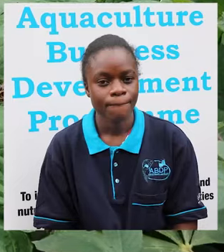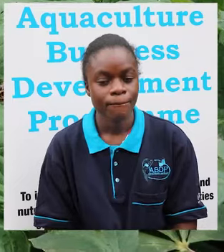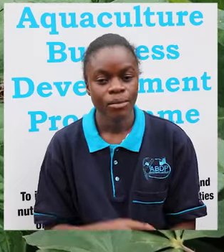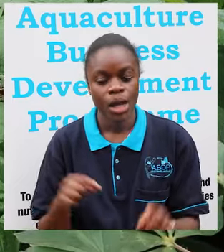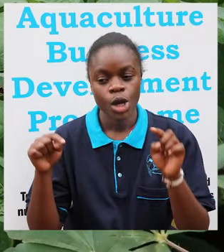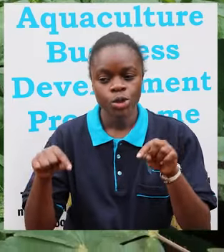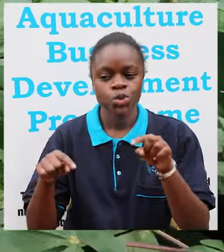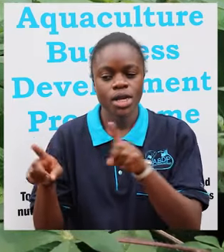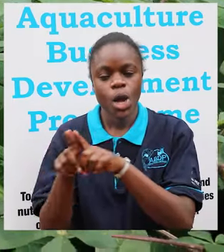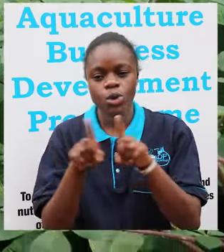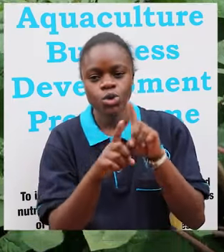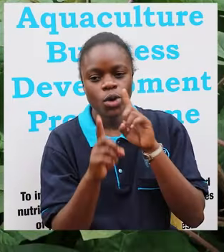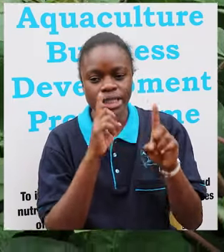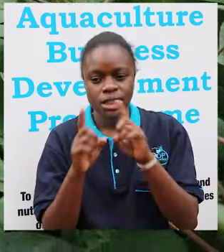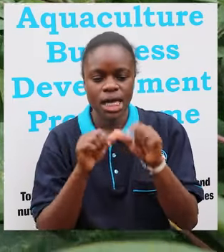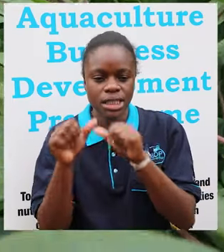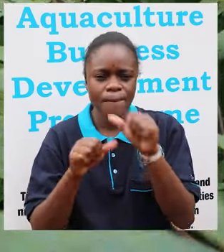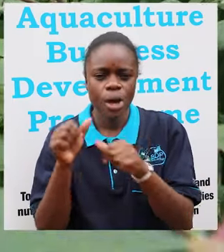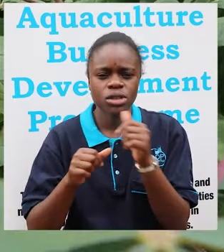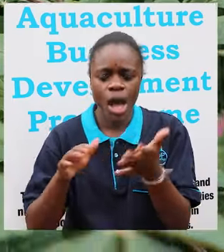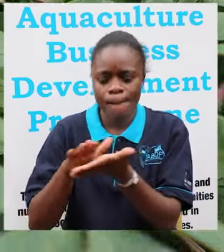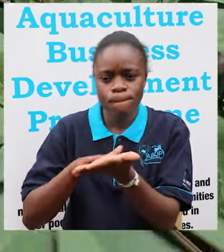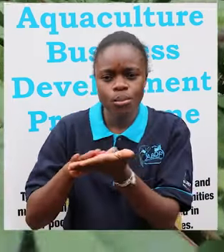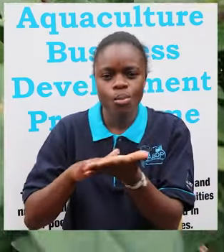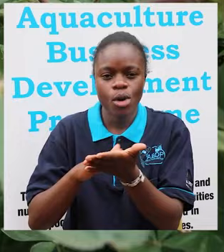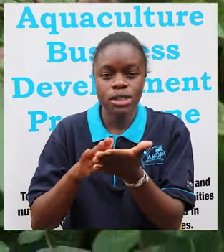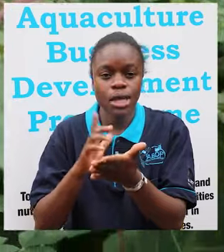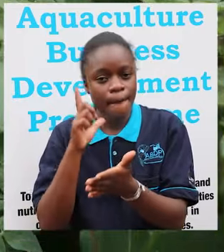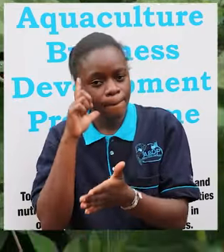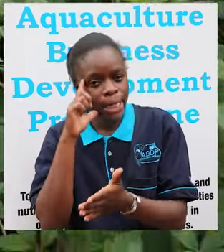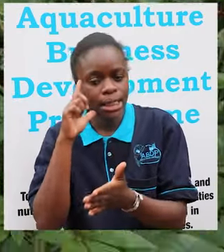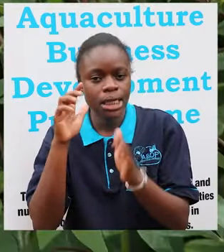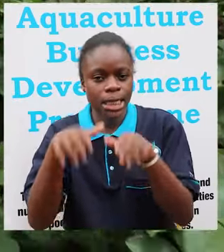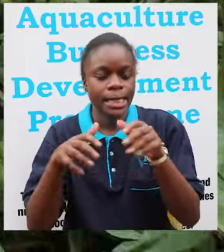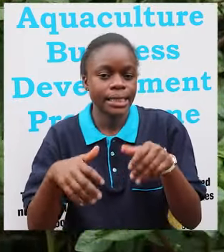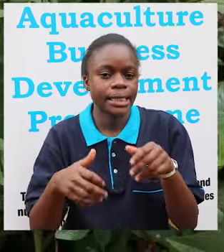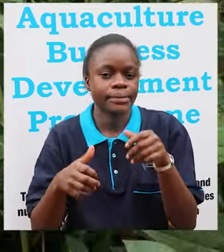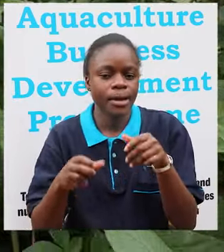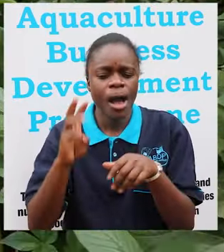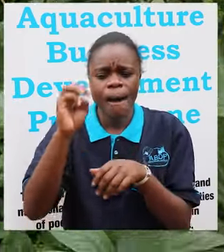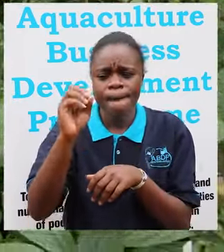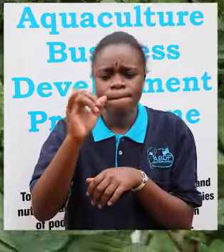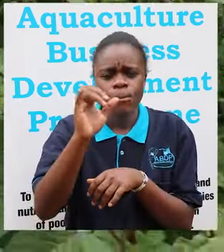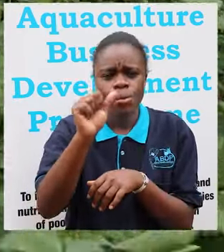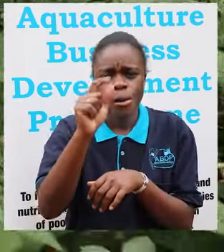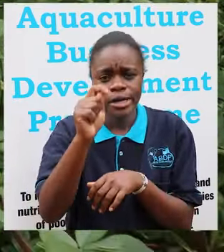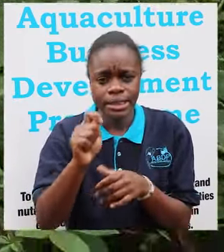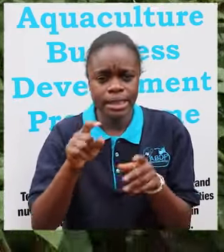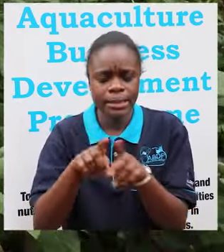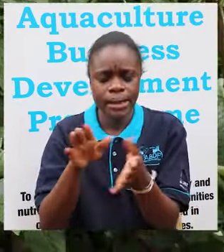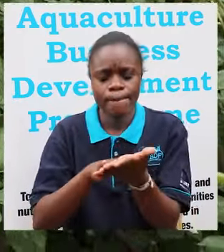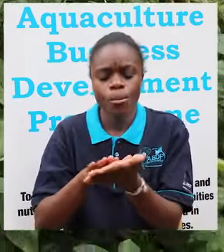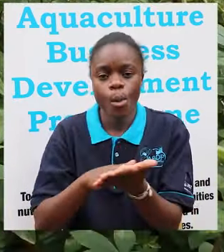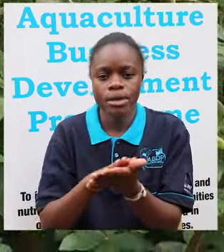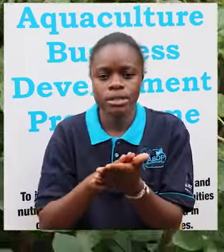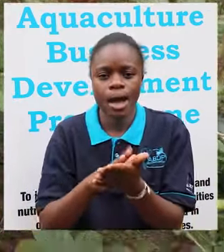Today we are going to talk about the moist bed garden. And for you to construct a moist bed garden, there are several materials that you require to